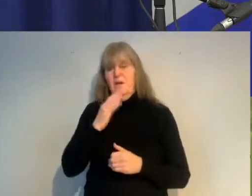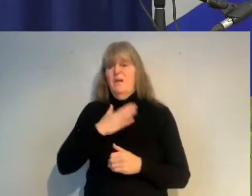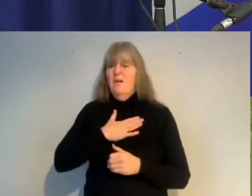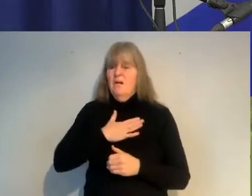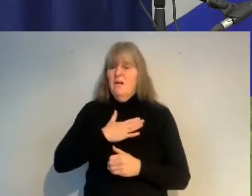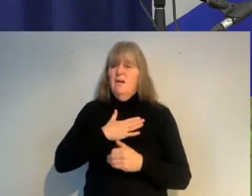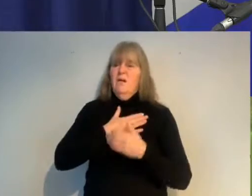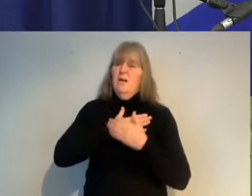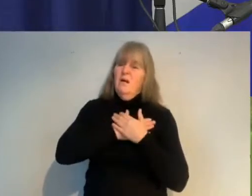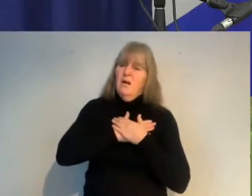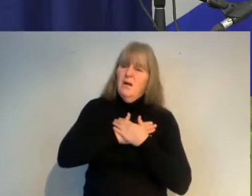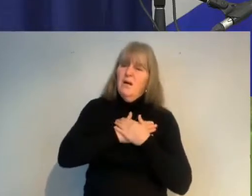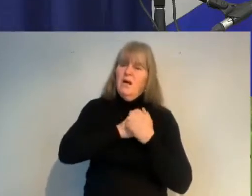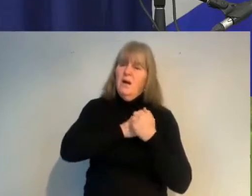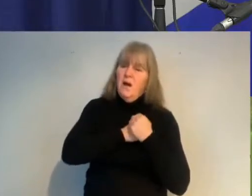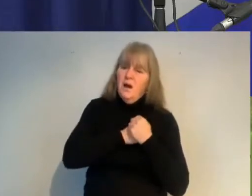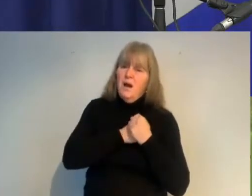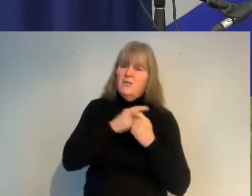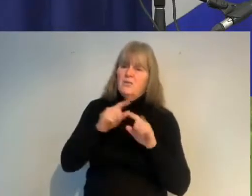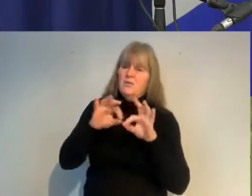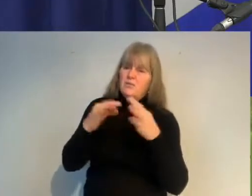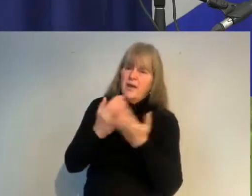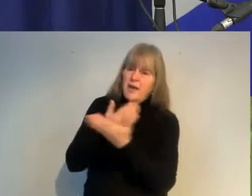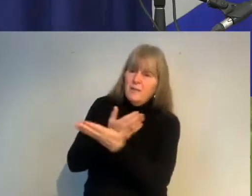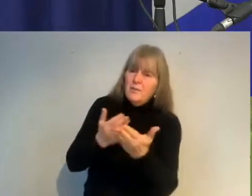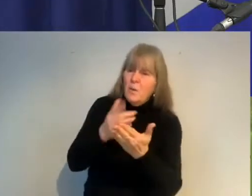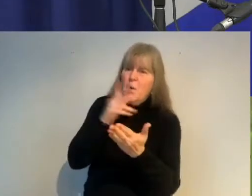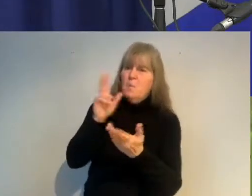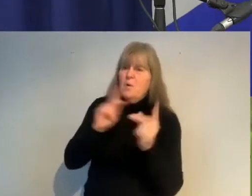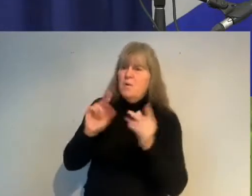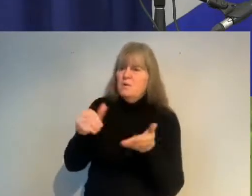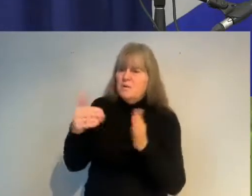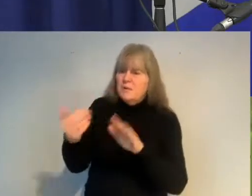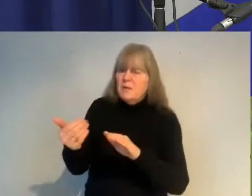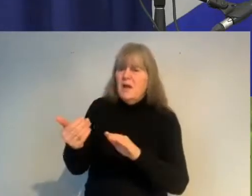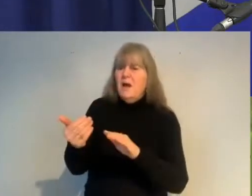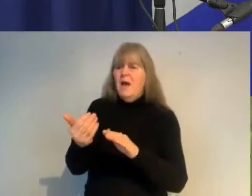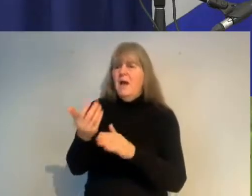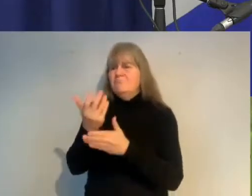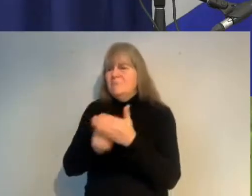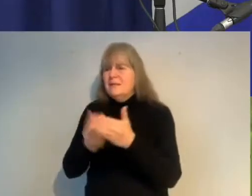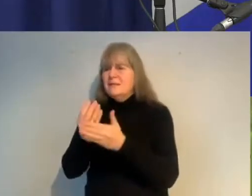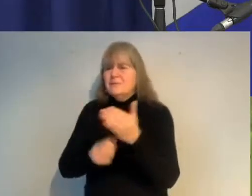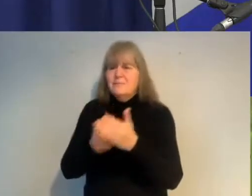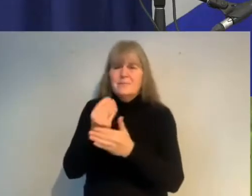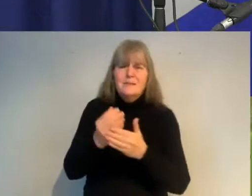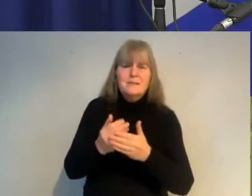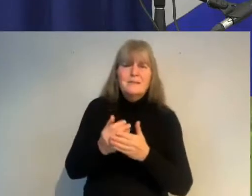to the family and to all who have lost loved ones, whatever the cause.